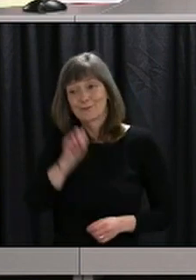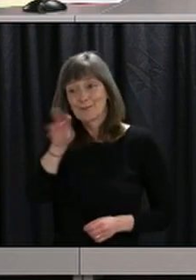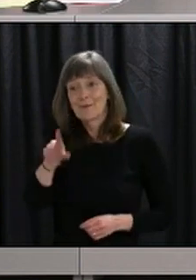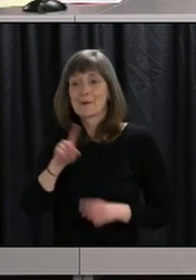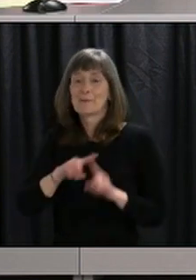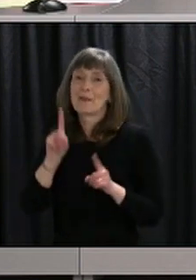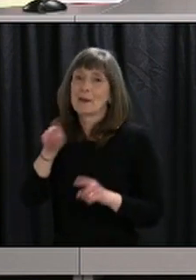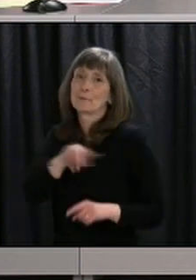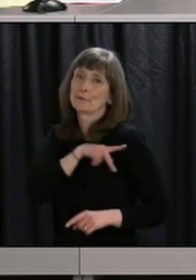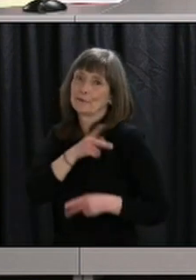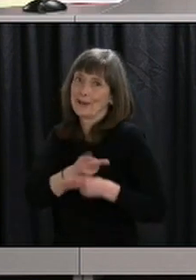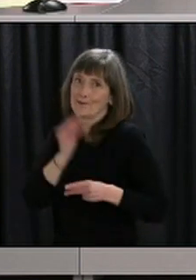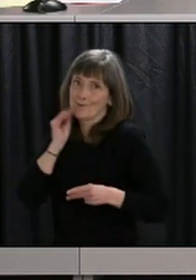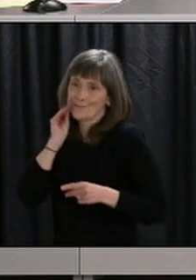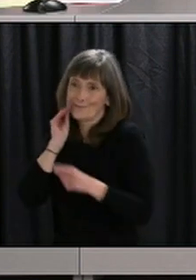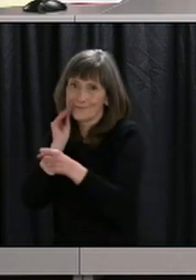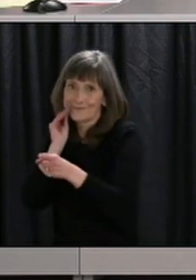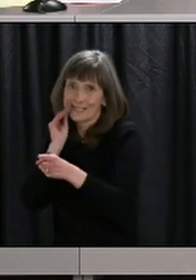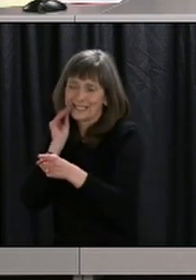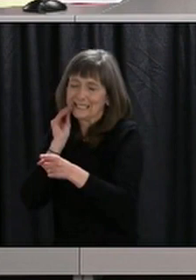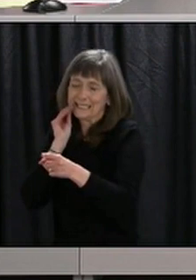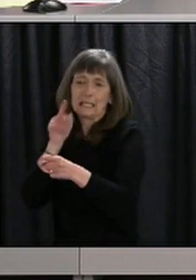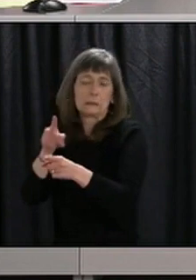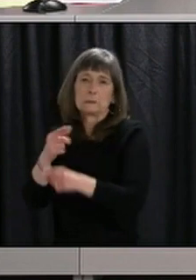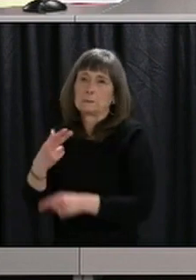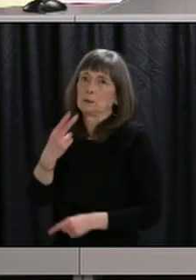there are other parameters. So, are those